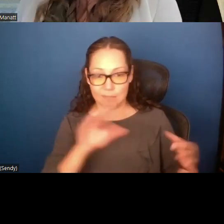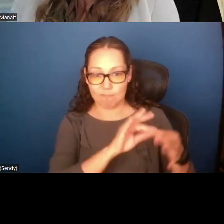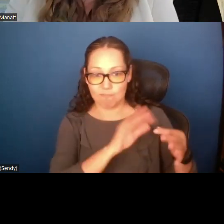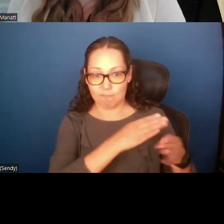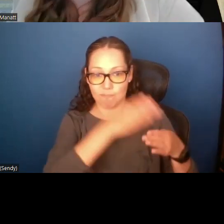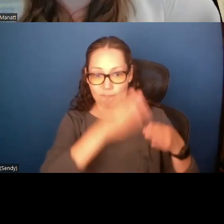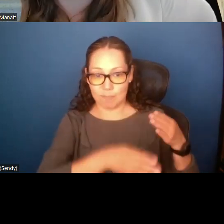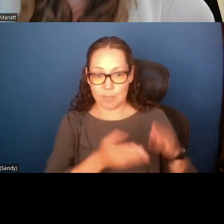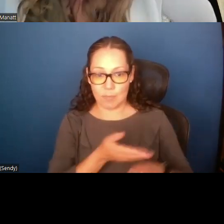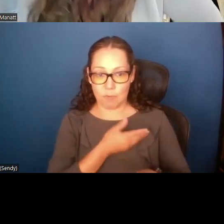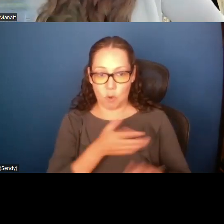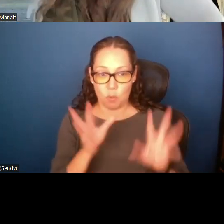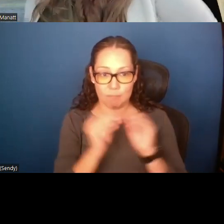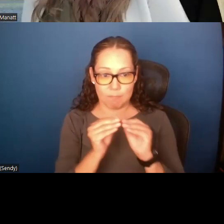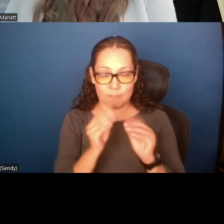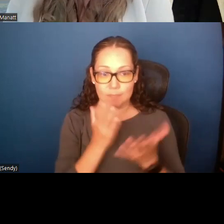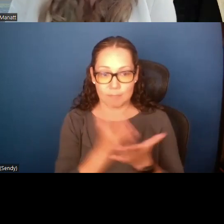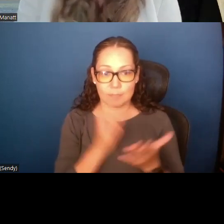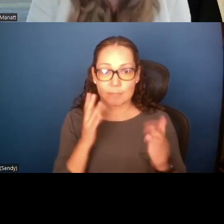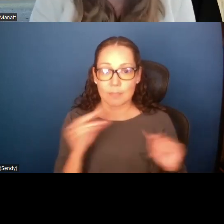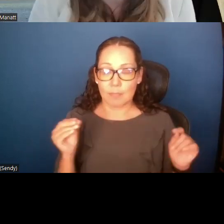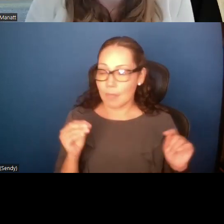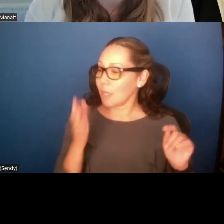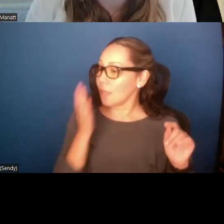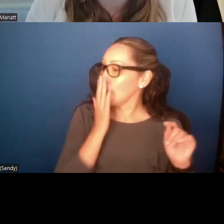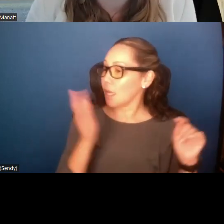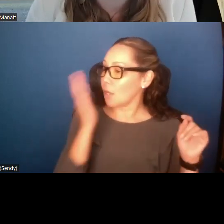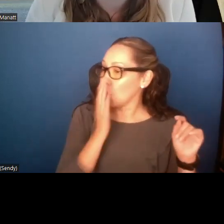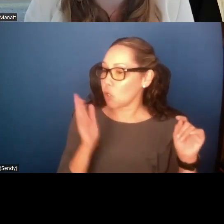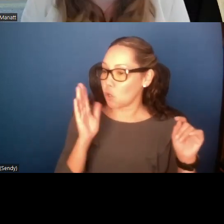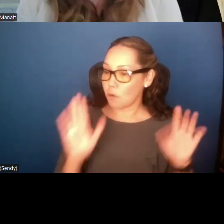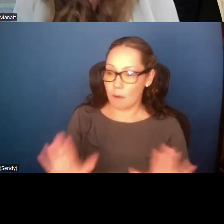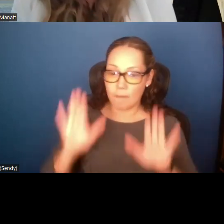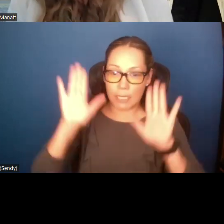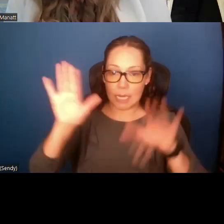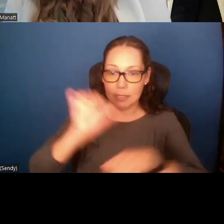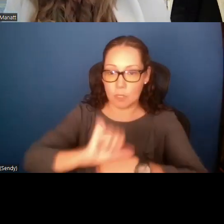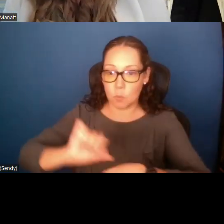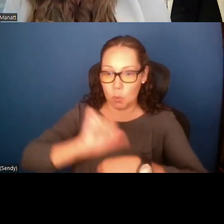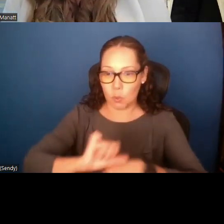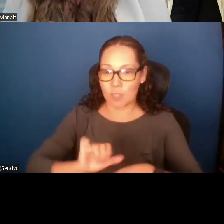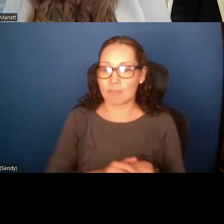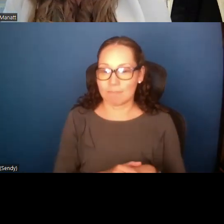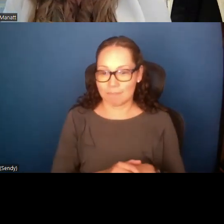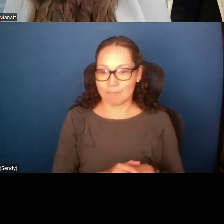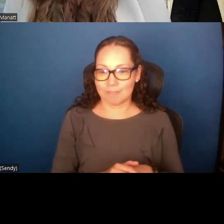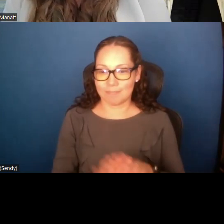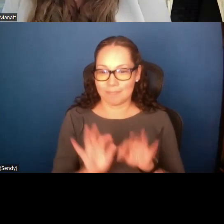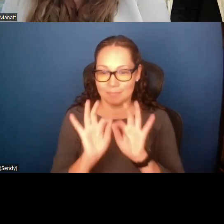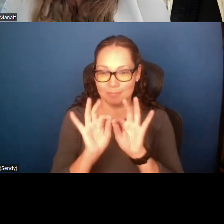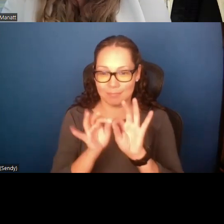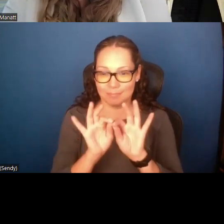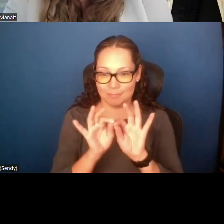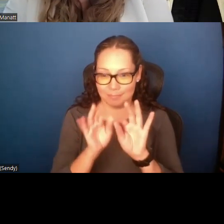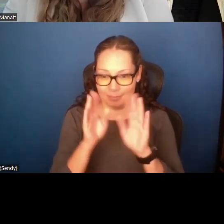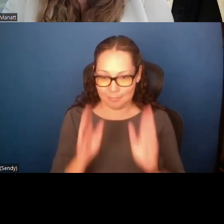Thank you, Juliet and the Manat team for such fantastic work. And hello to the work group